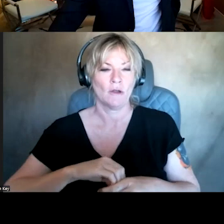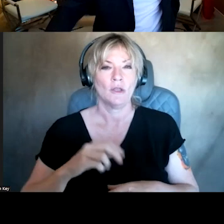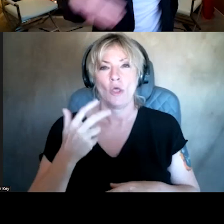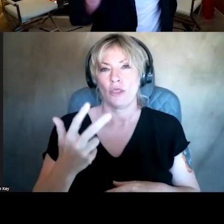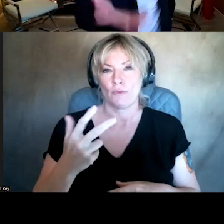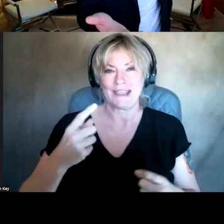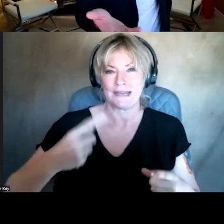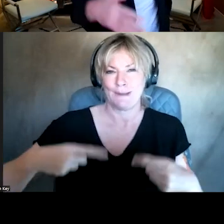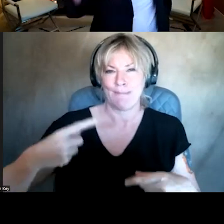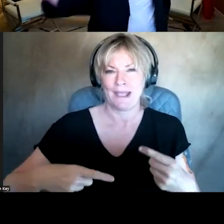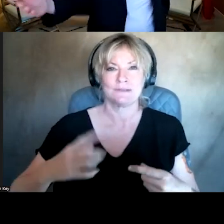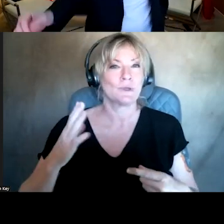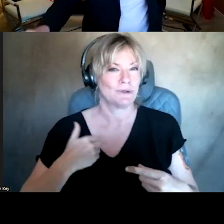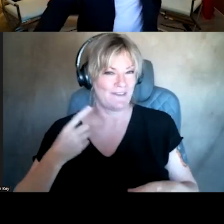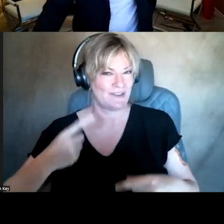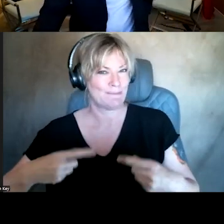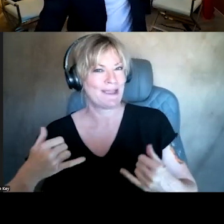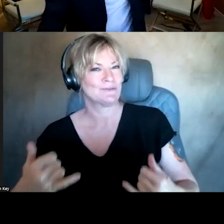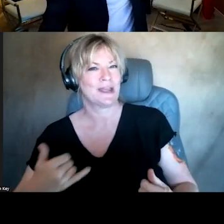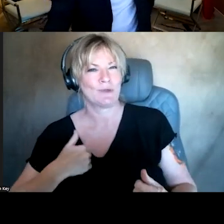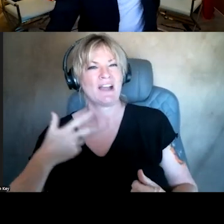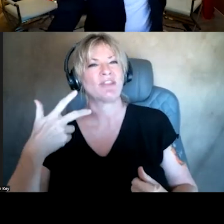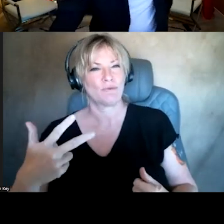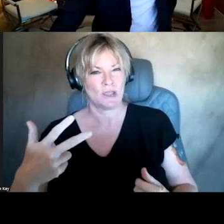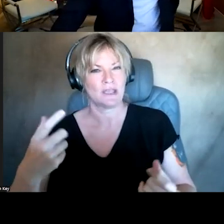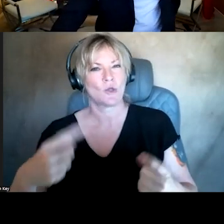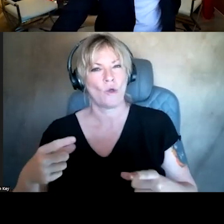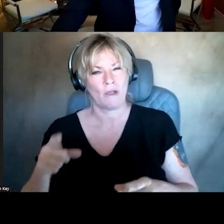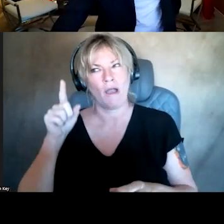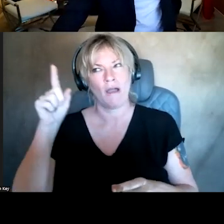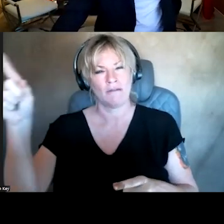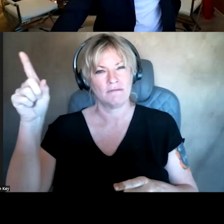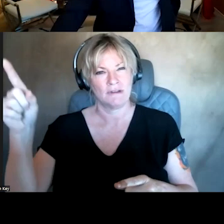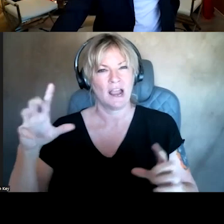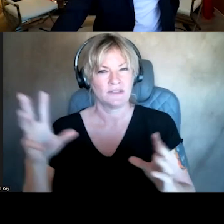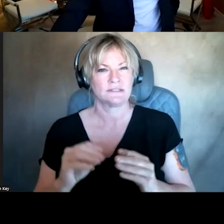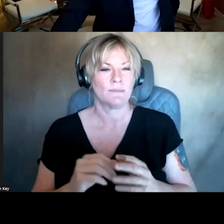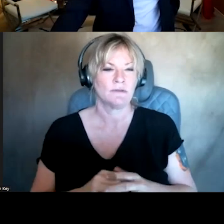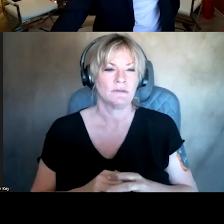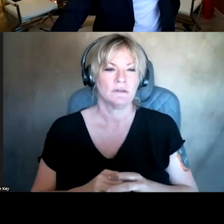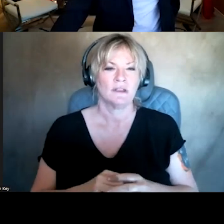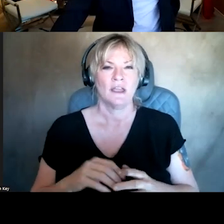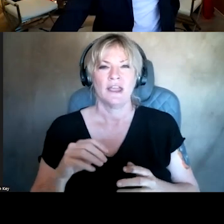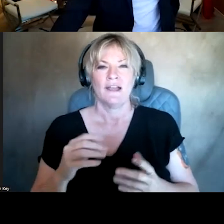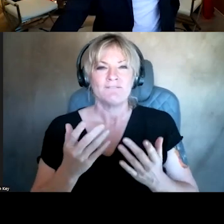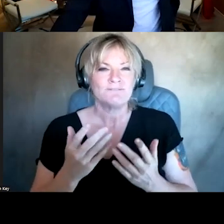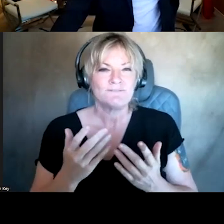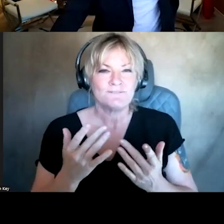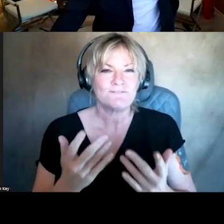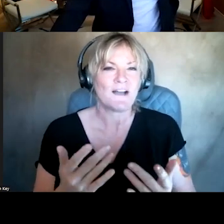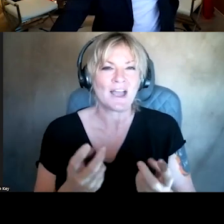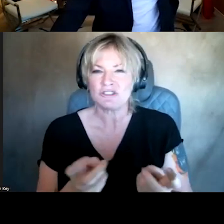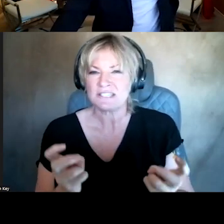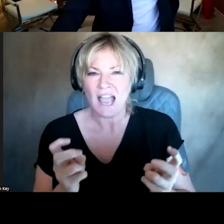debates. We'll have a debate today. We've got 3 debates going on, a couple of fireside chats, including Dr.